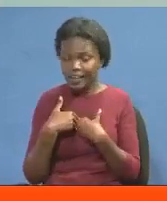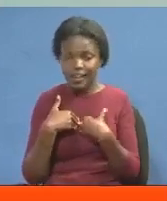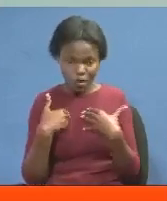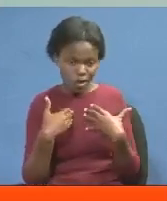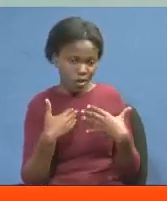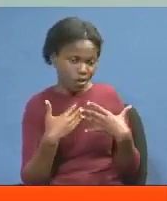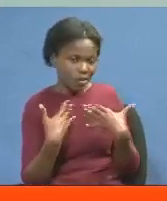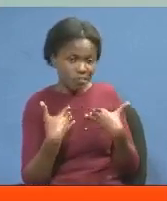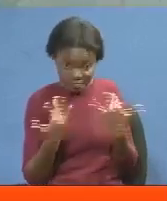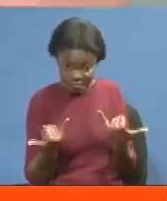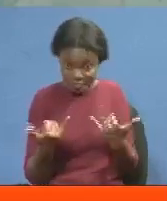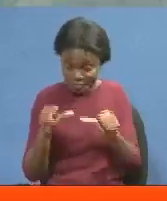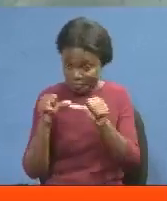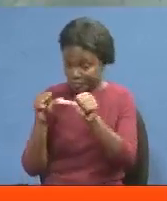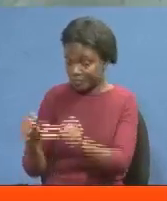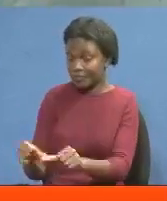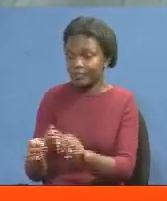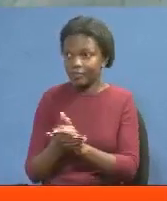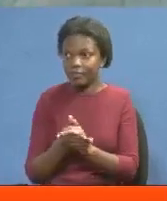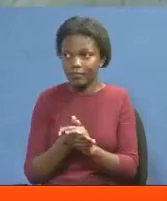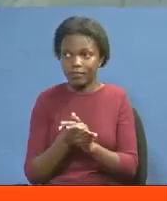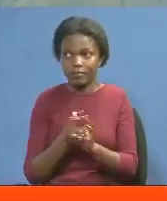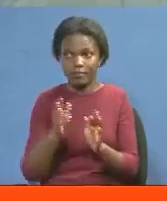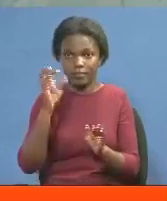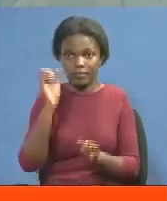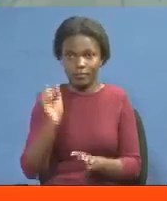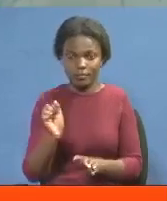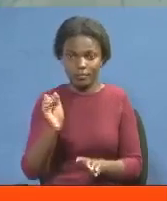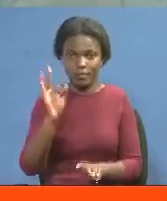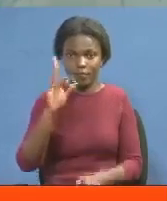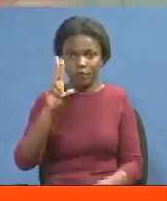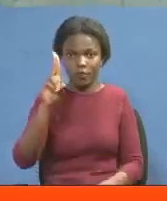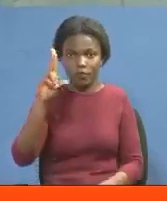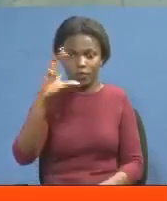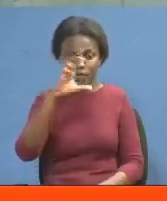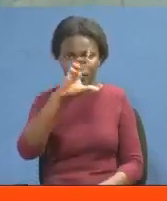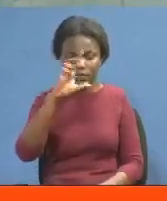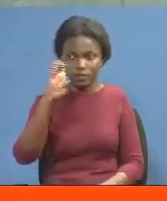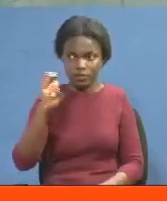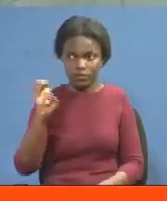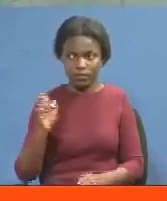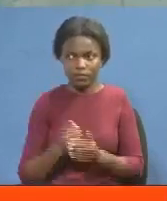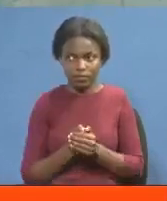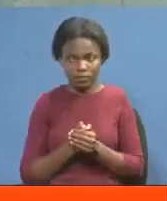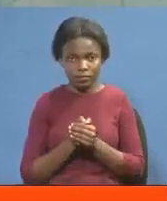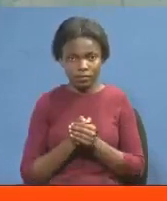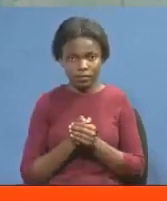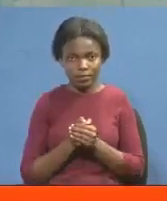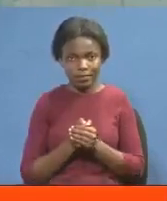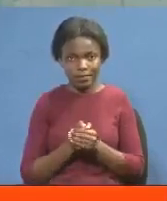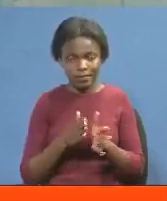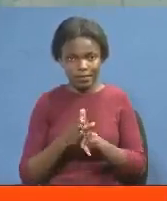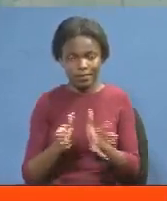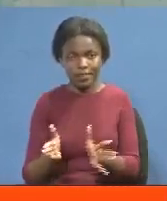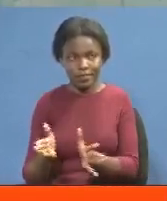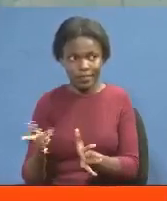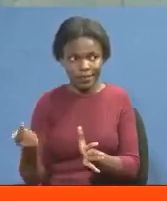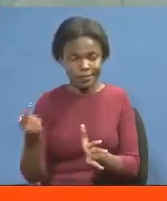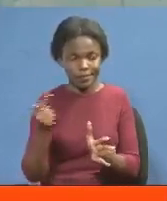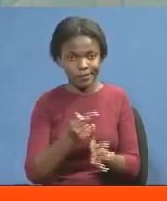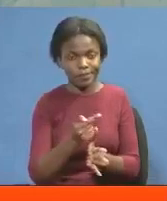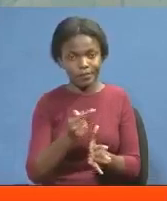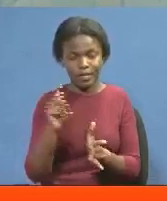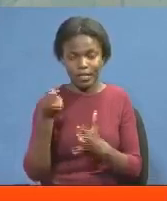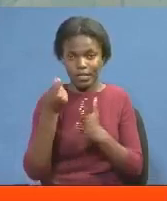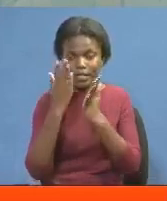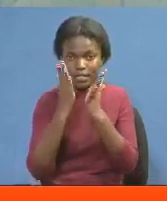settled. Allow these refugees who came from Addis Ababa. Uh-huh. I don't know Boa, but I know Addis Ababa. Yeah. Allow them to become Kenyan citizens. What's wrong